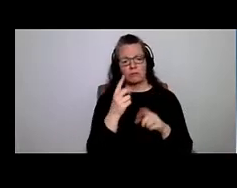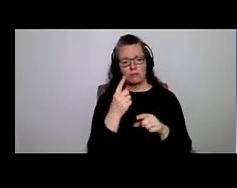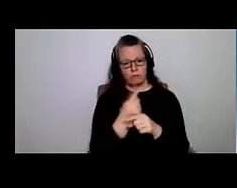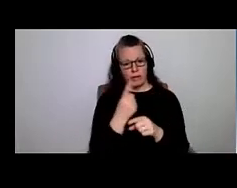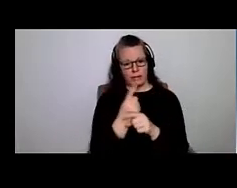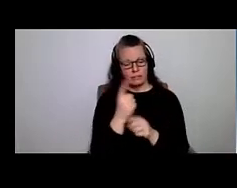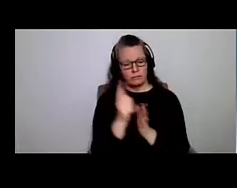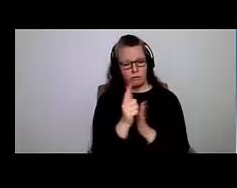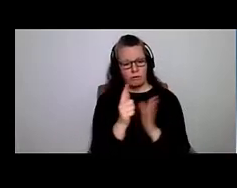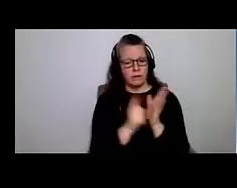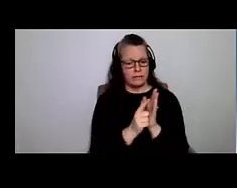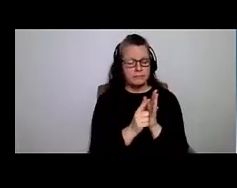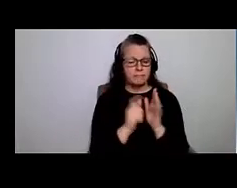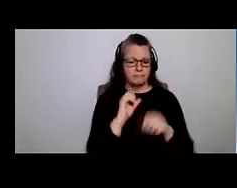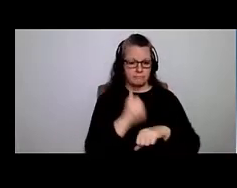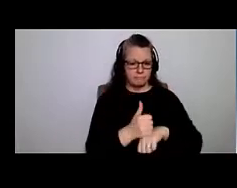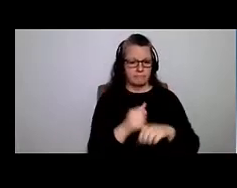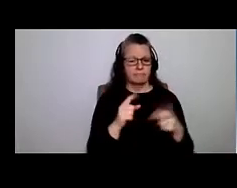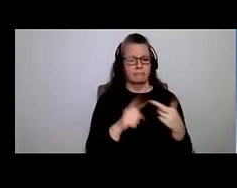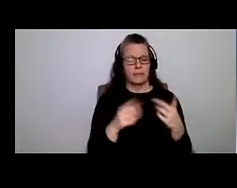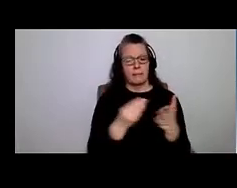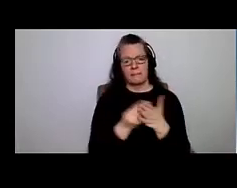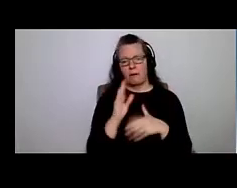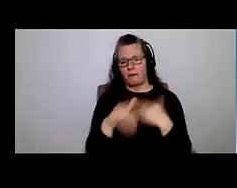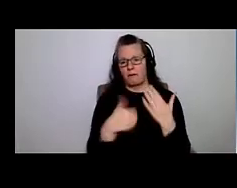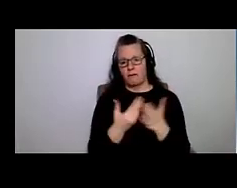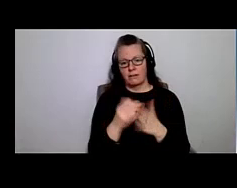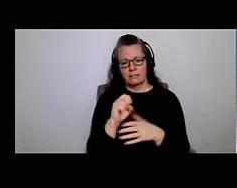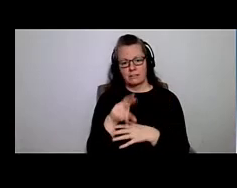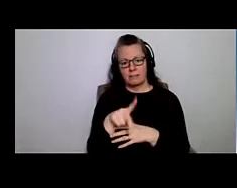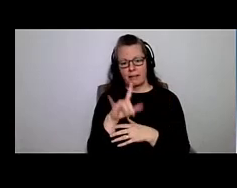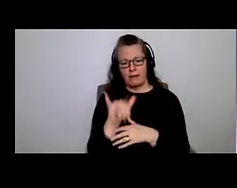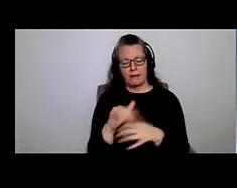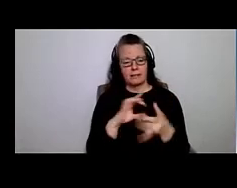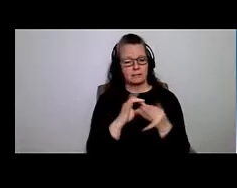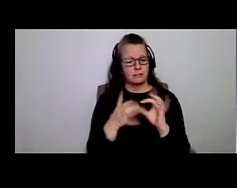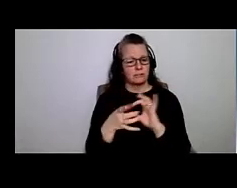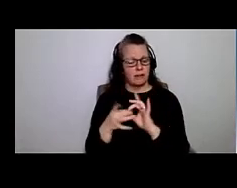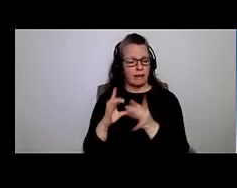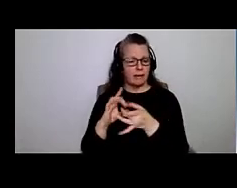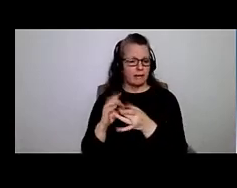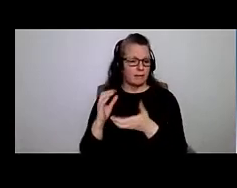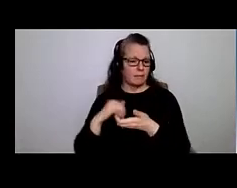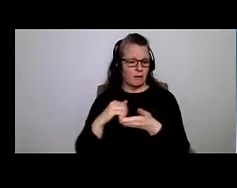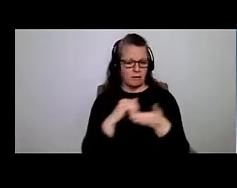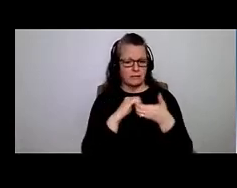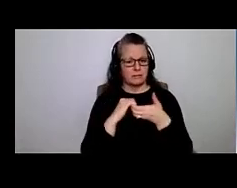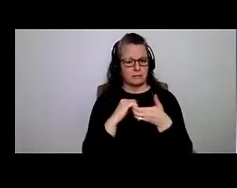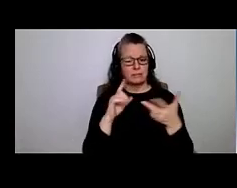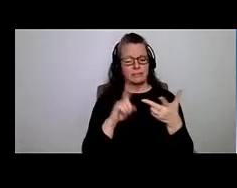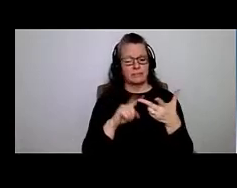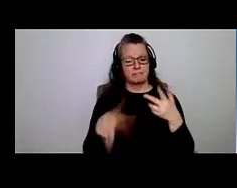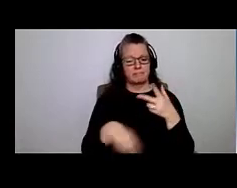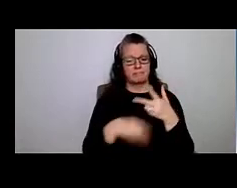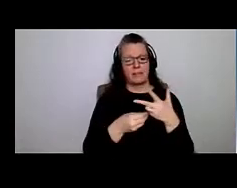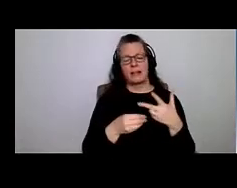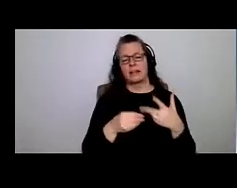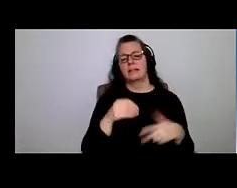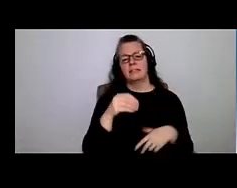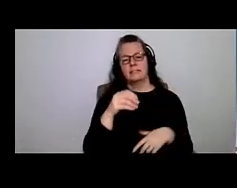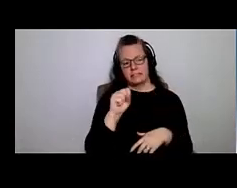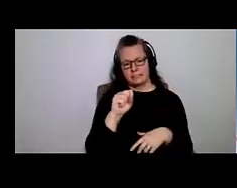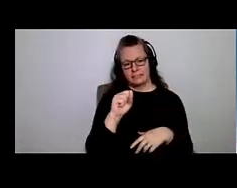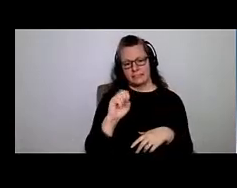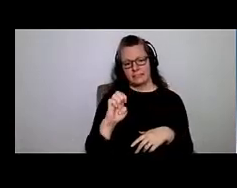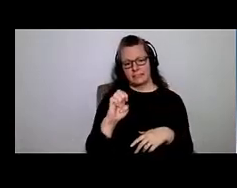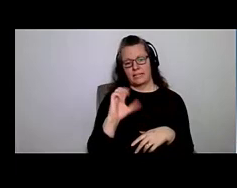the successful procurement of all supply chain partners, and Colorado's submission of a Section 804 importation program application,